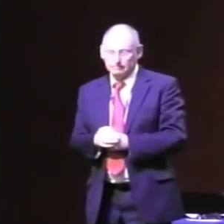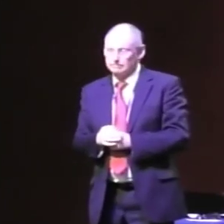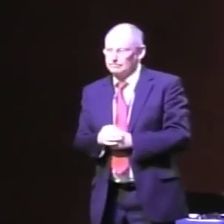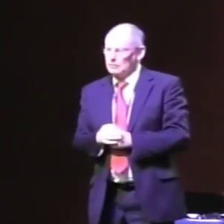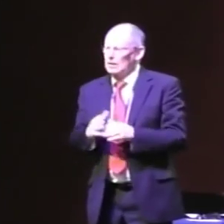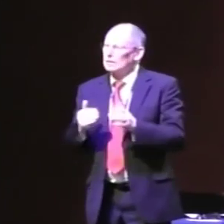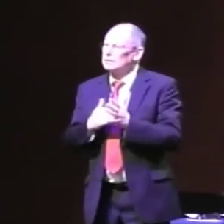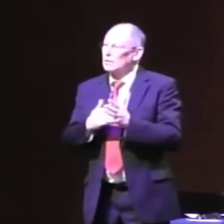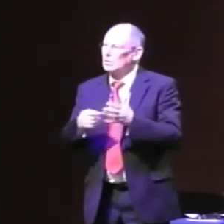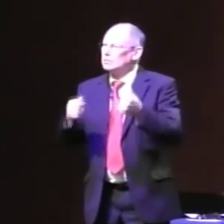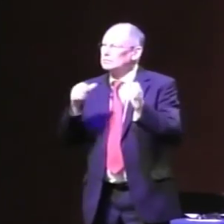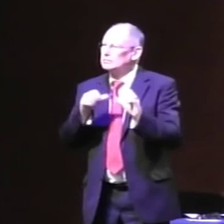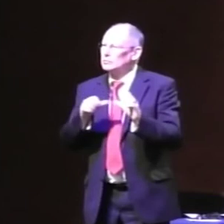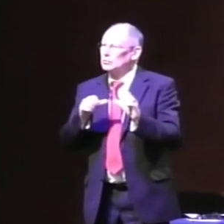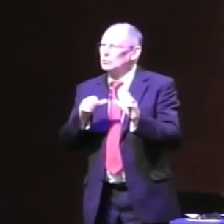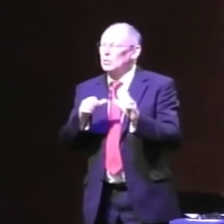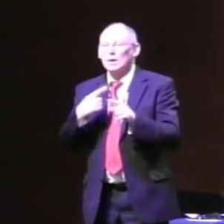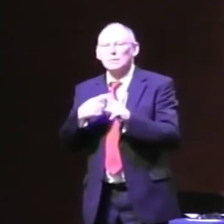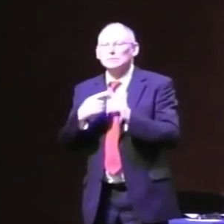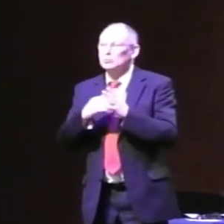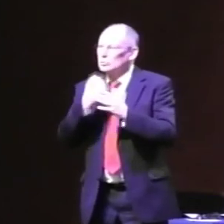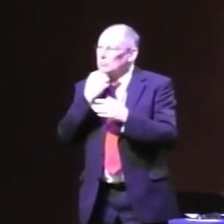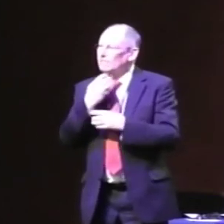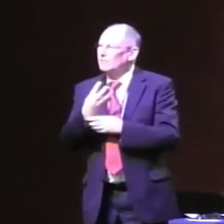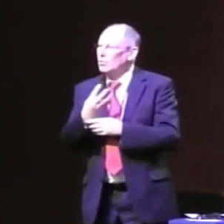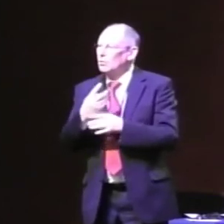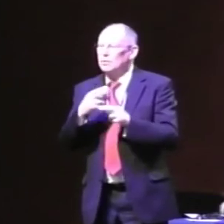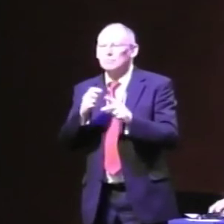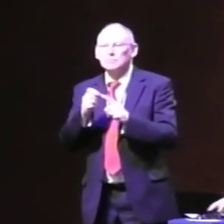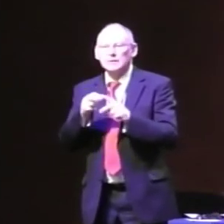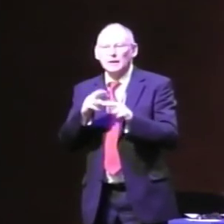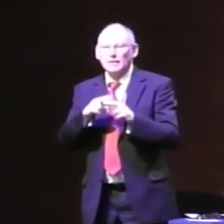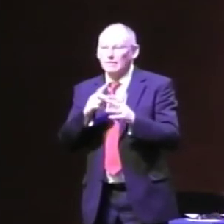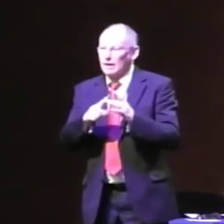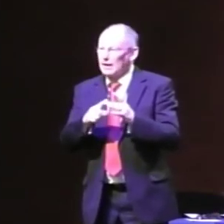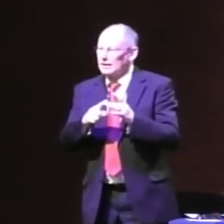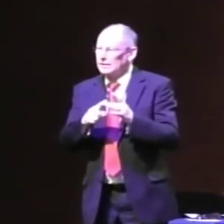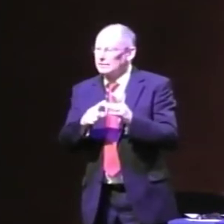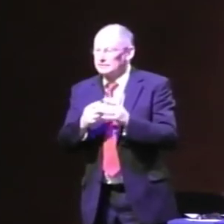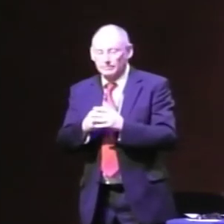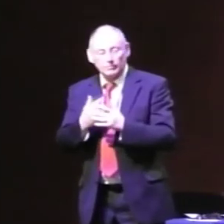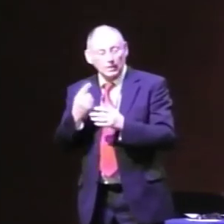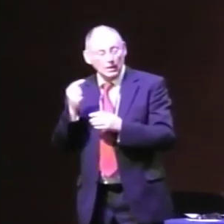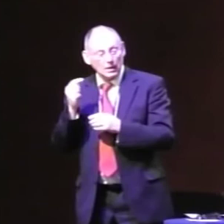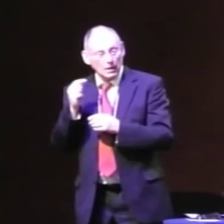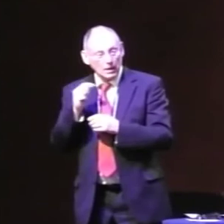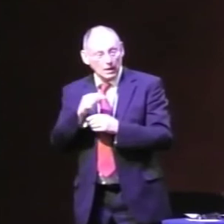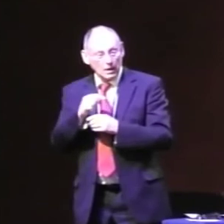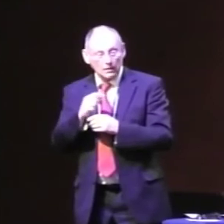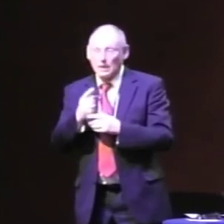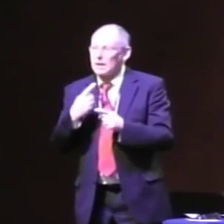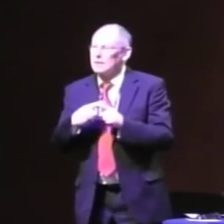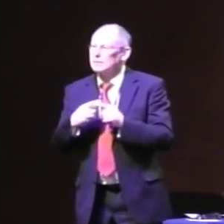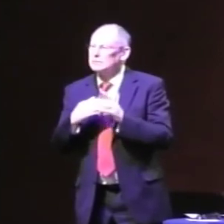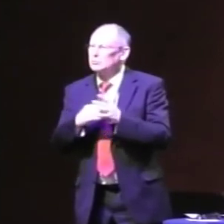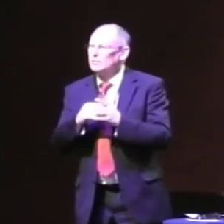Congress will now move to take emergency motion 4, PFI, PPP, and emergency